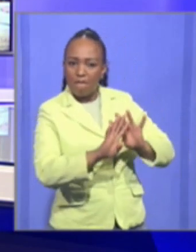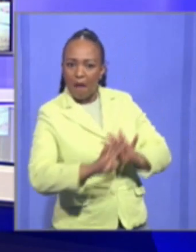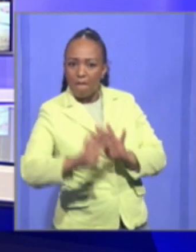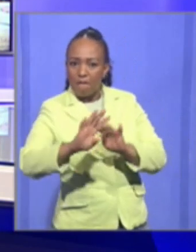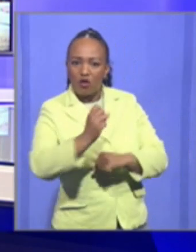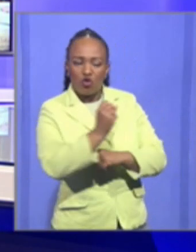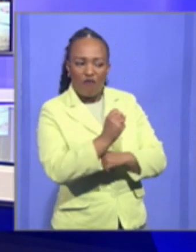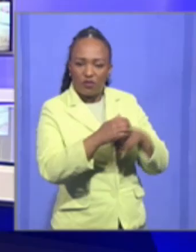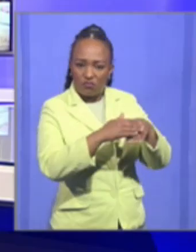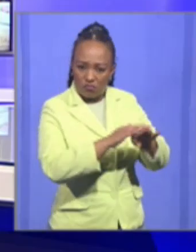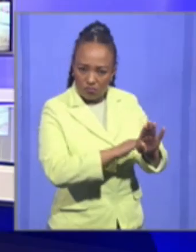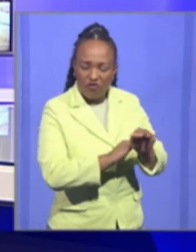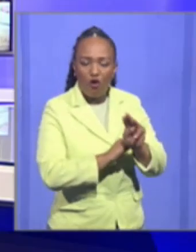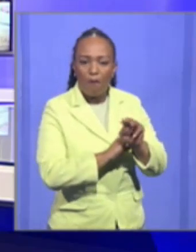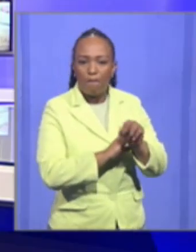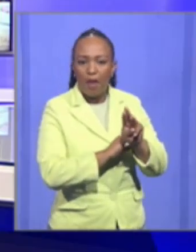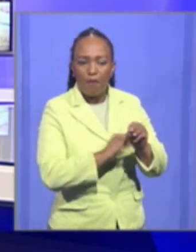memorandum wa dillo.